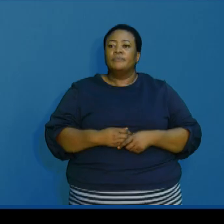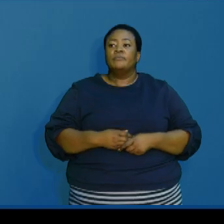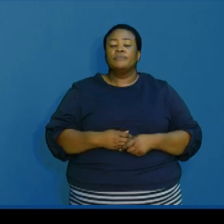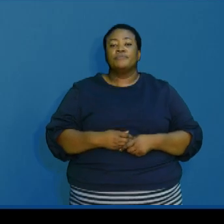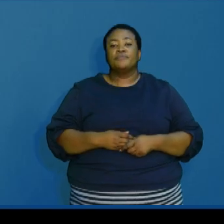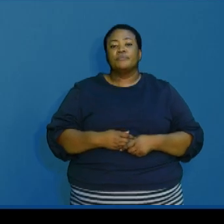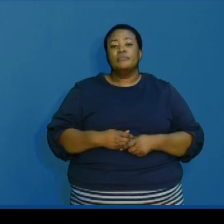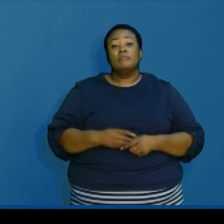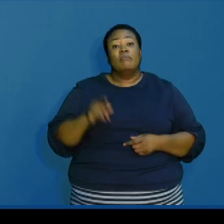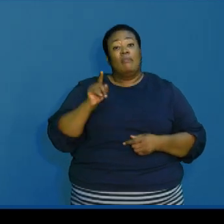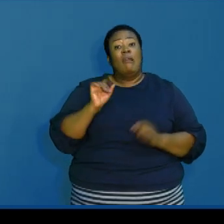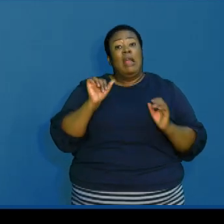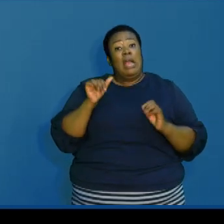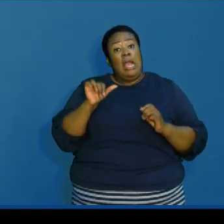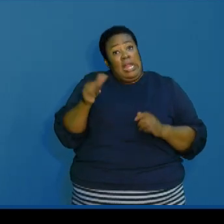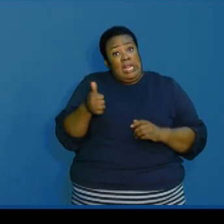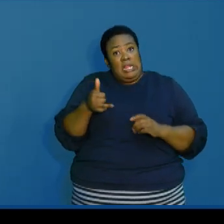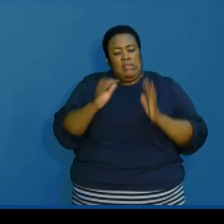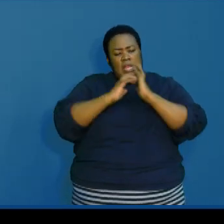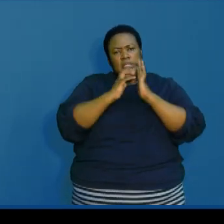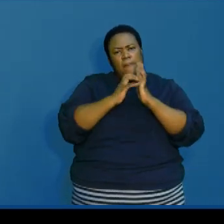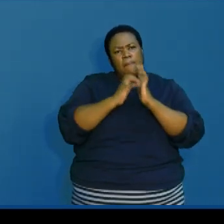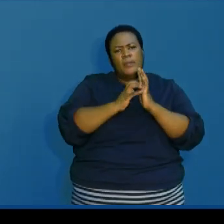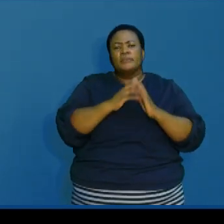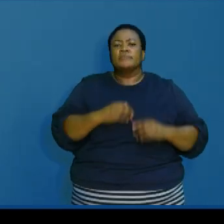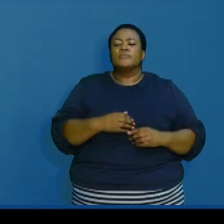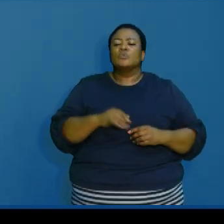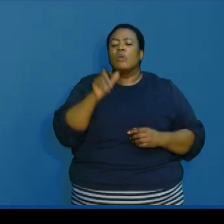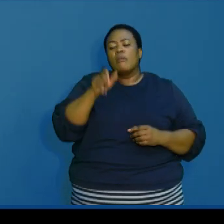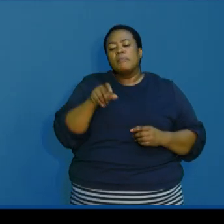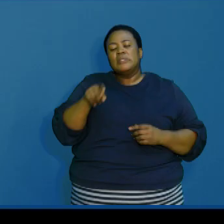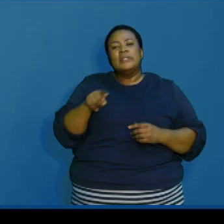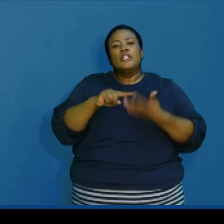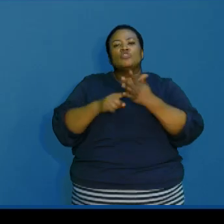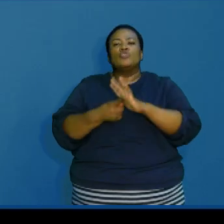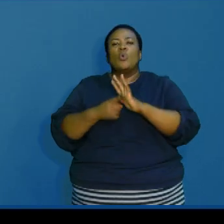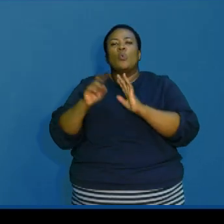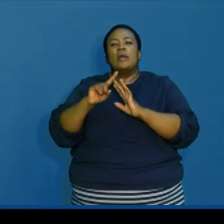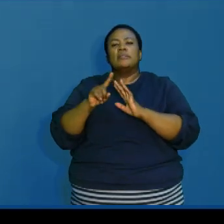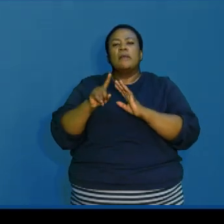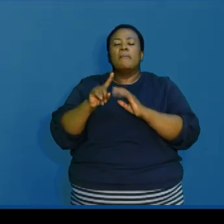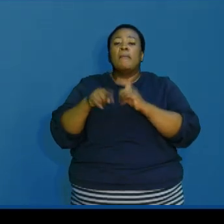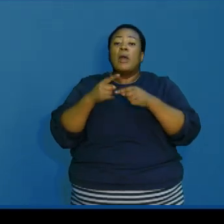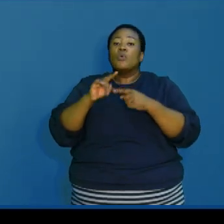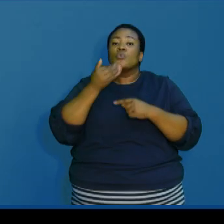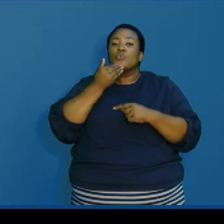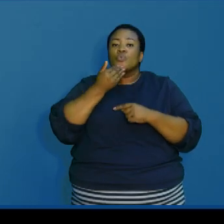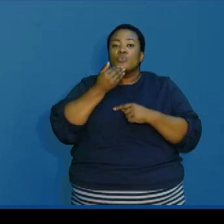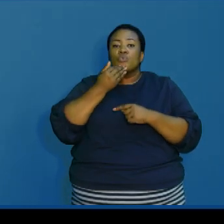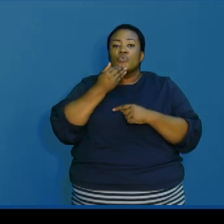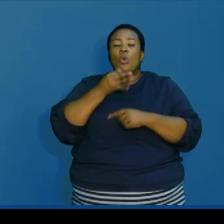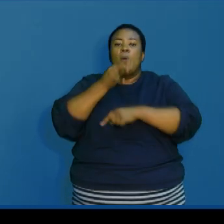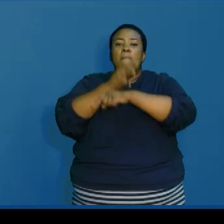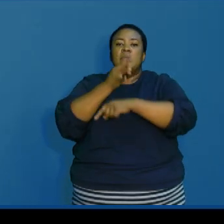Here is another example. What does this character reveal about Mr. M's character? What does